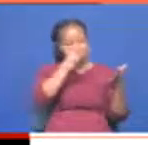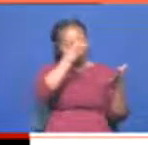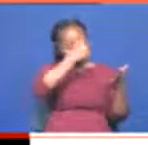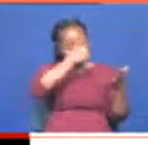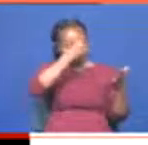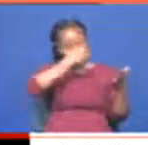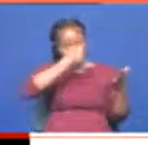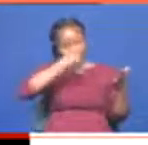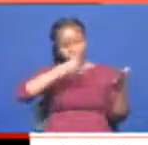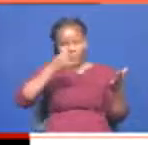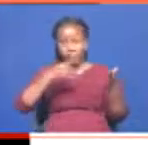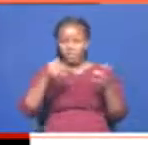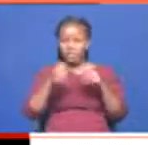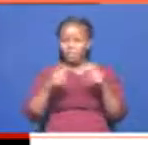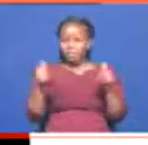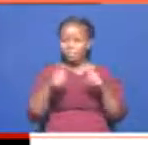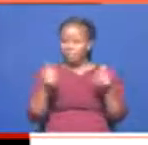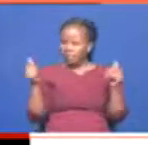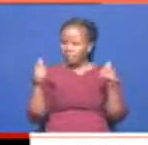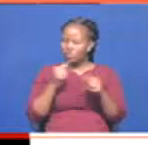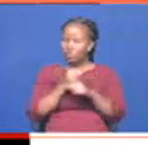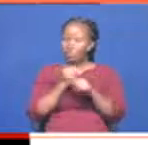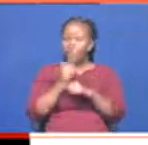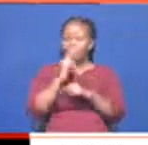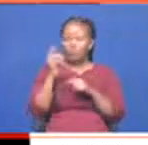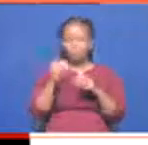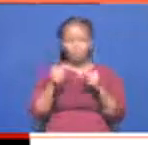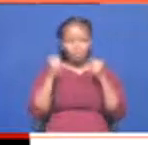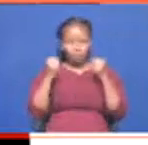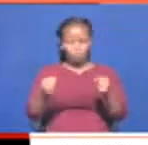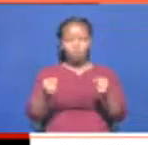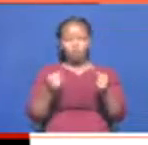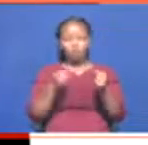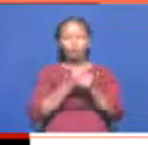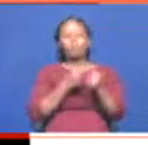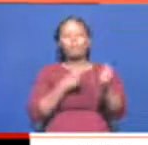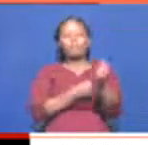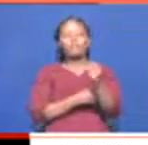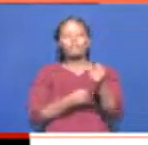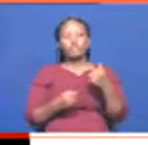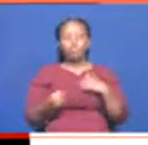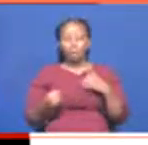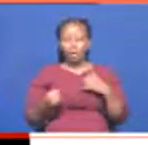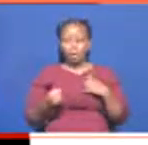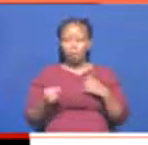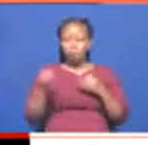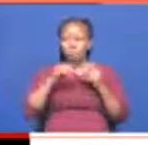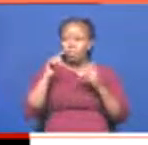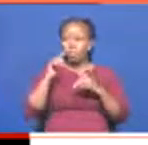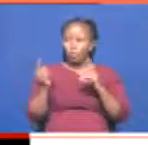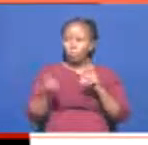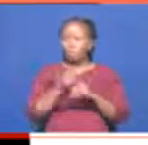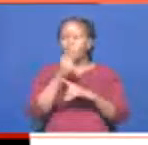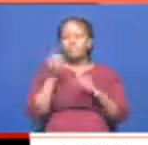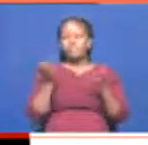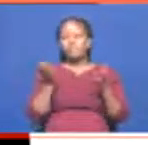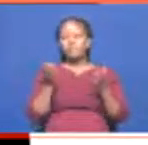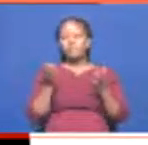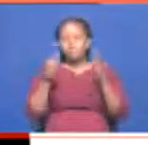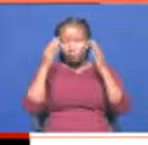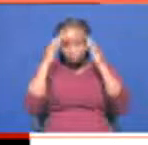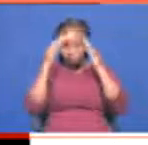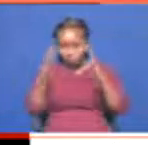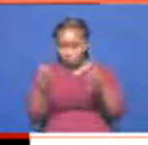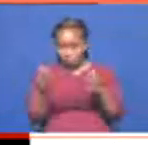that it can stand in the first place. We begin by looking at where we are going